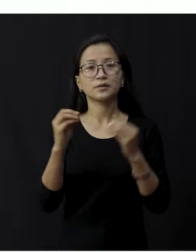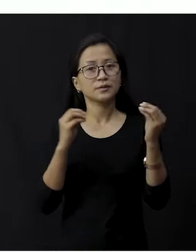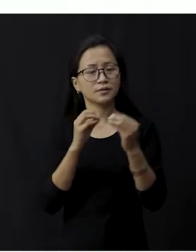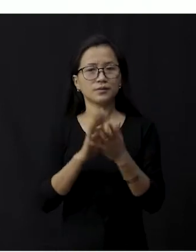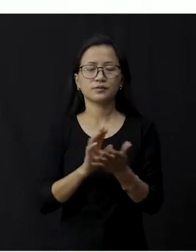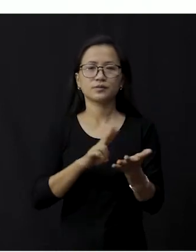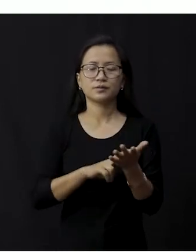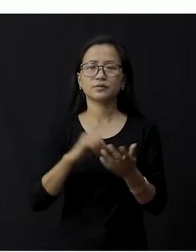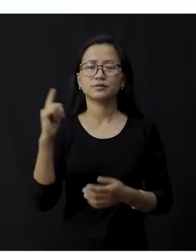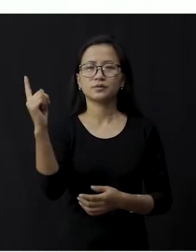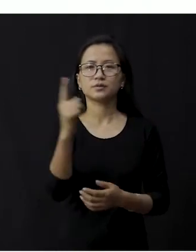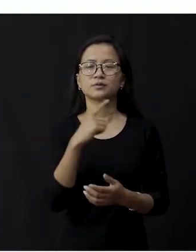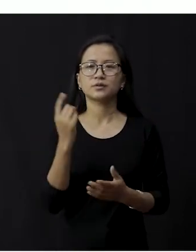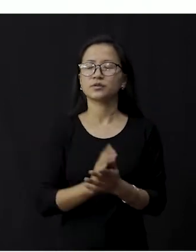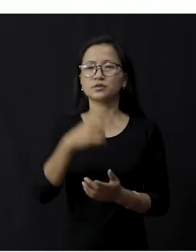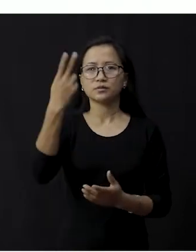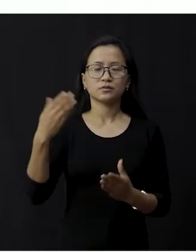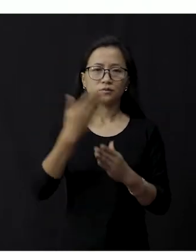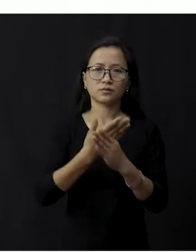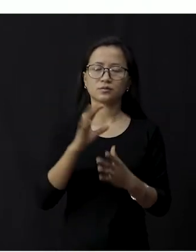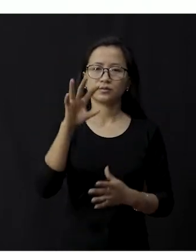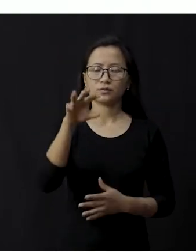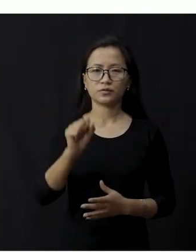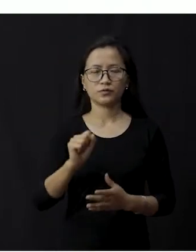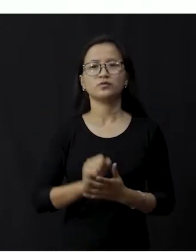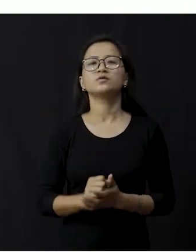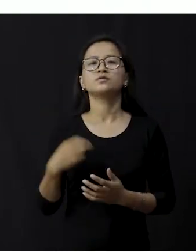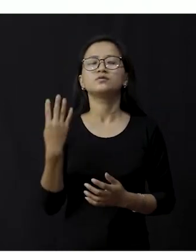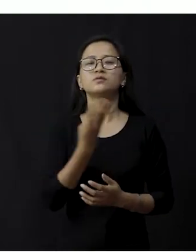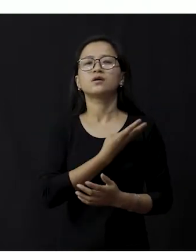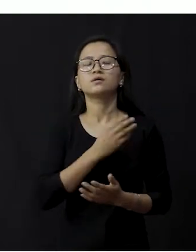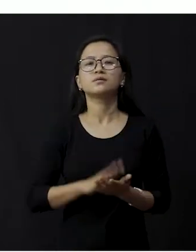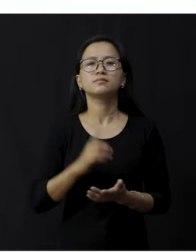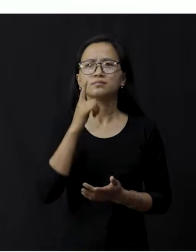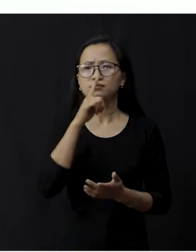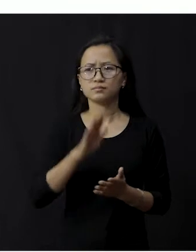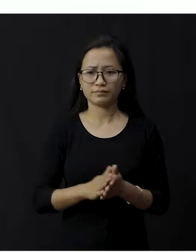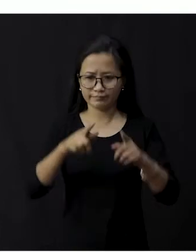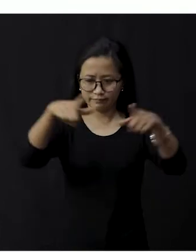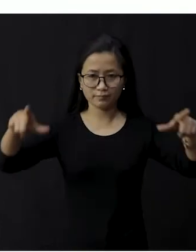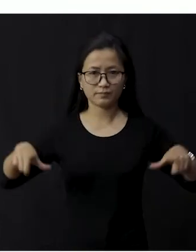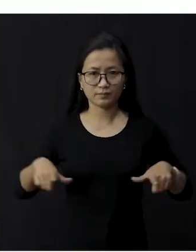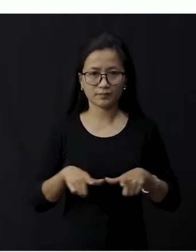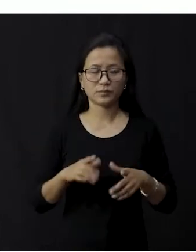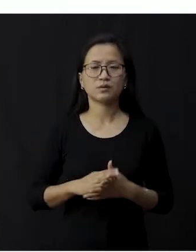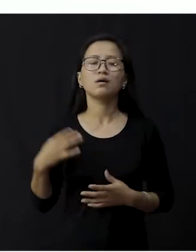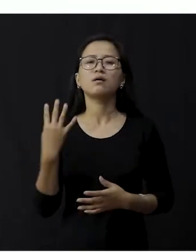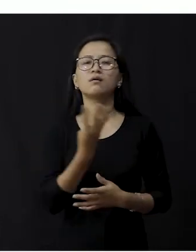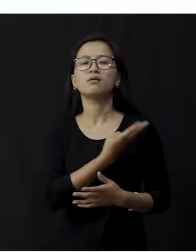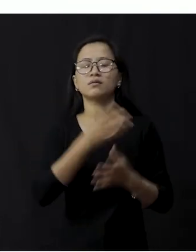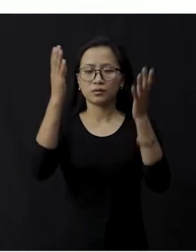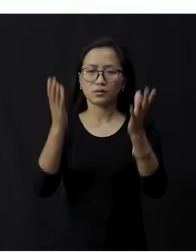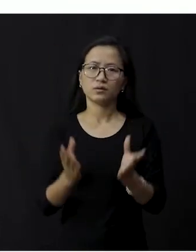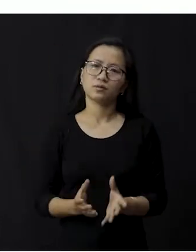the national symbols of our motherland. So when we say motherland, that is our country. And when we say